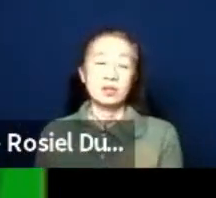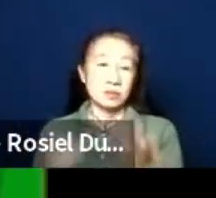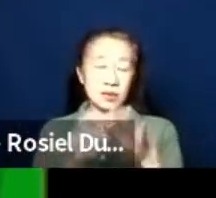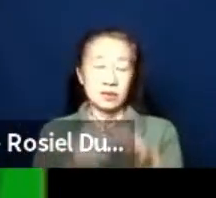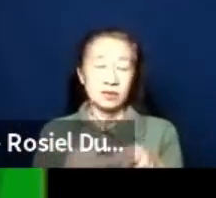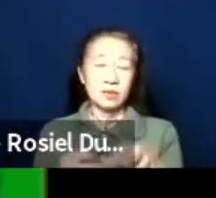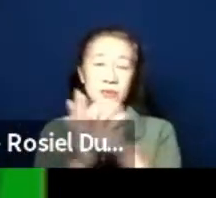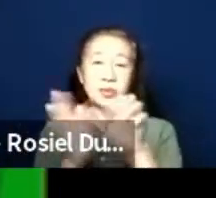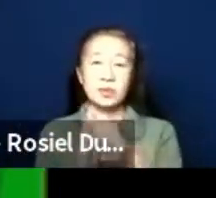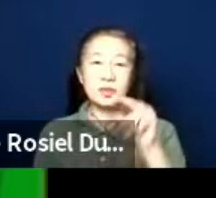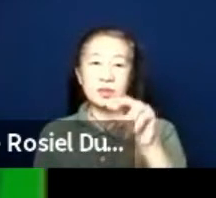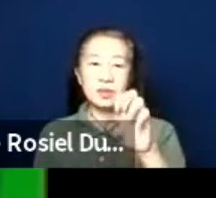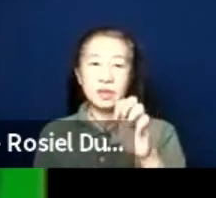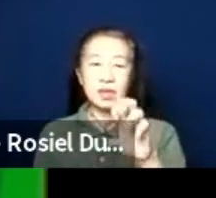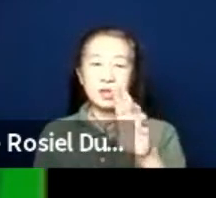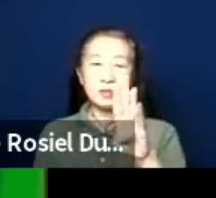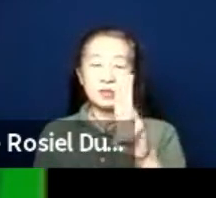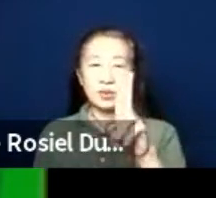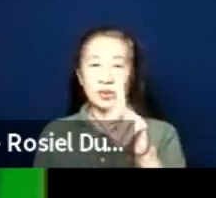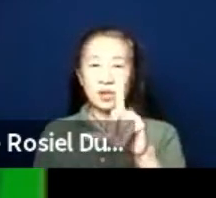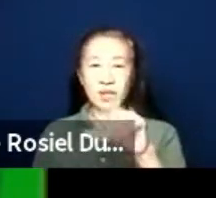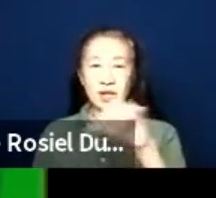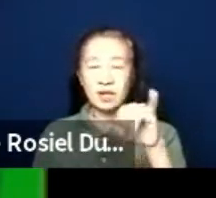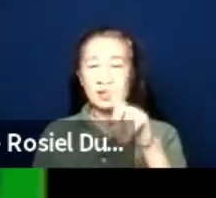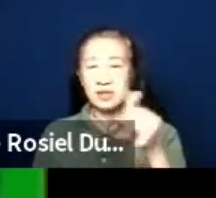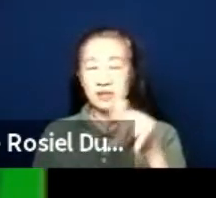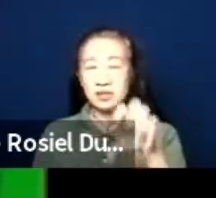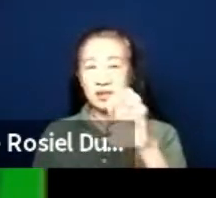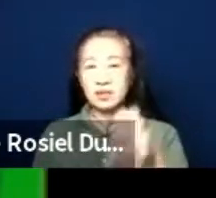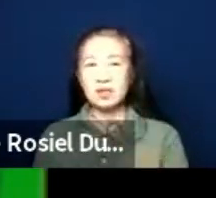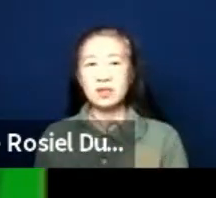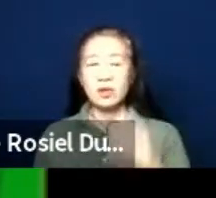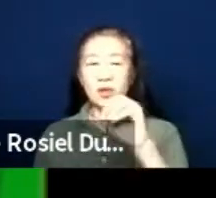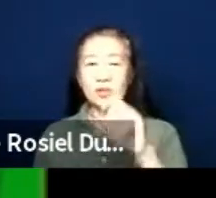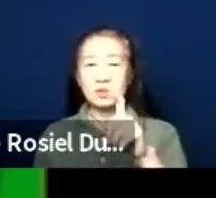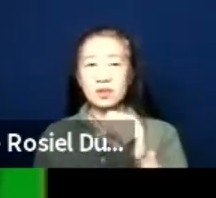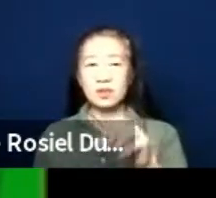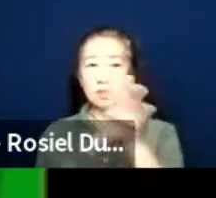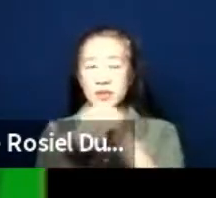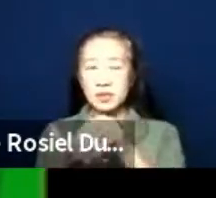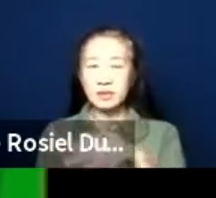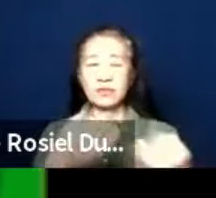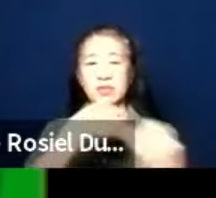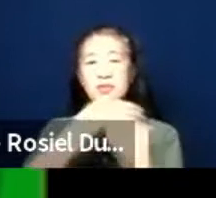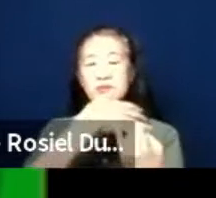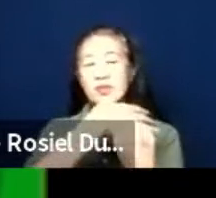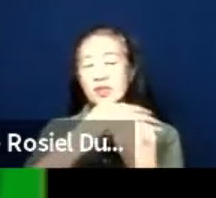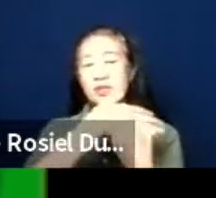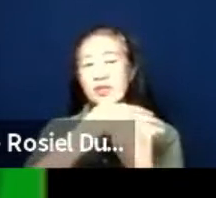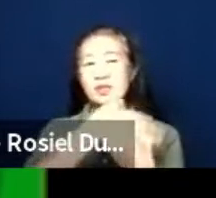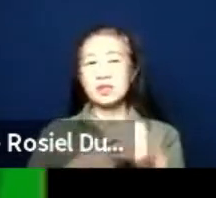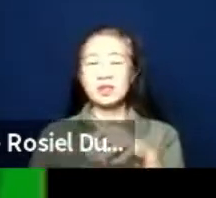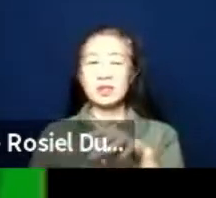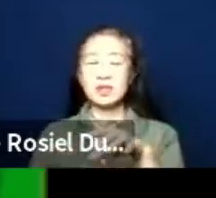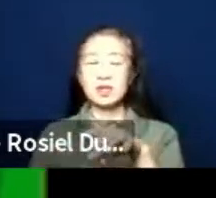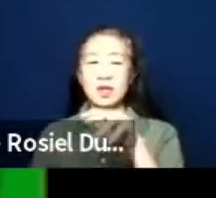nebulizer, oxygen concentrator. Okay. Next, copies of insurance and medic cards. Okay.